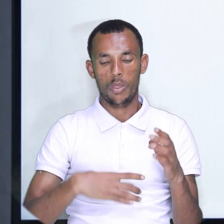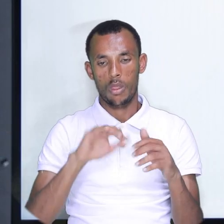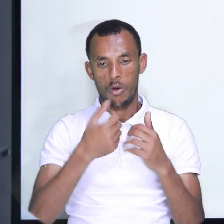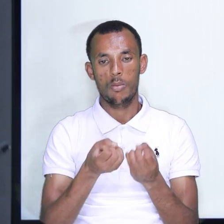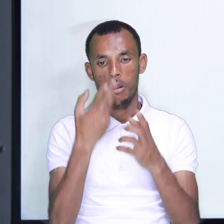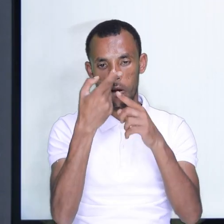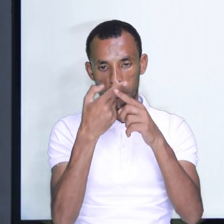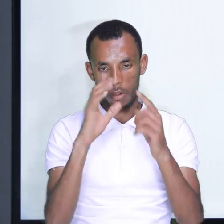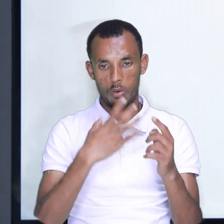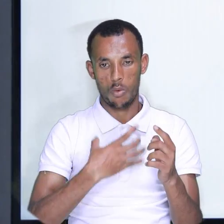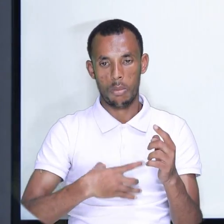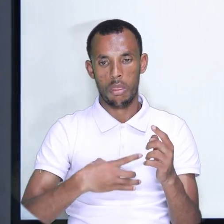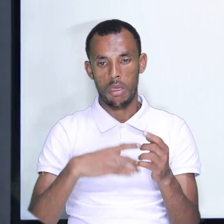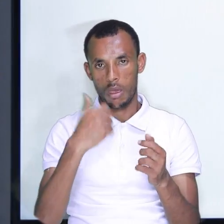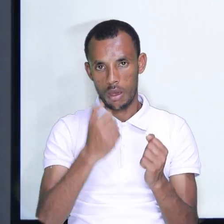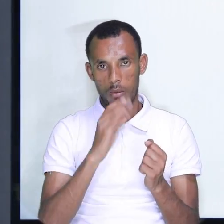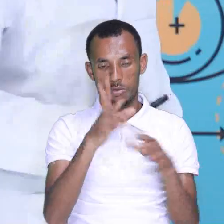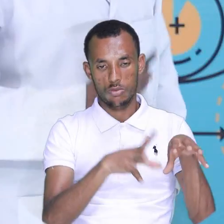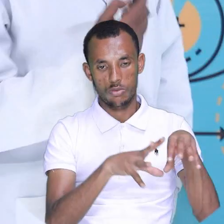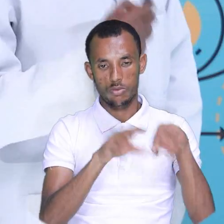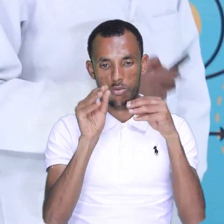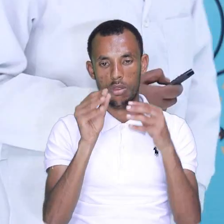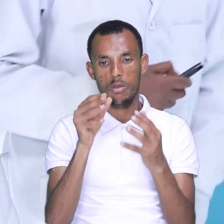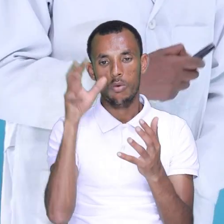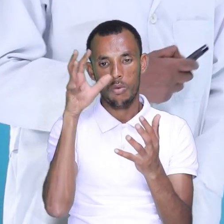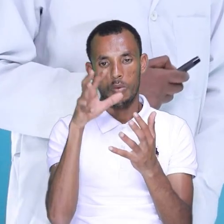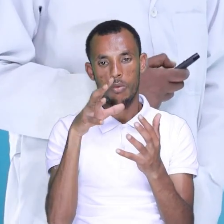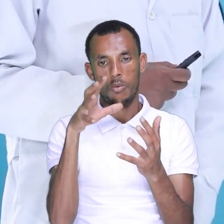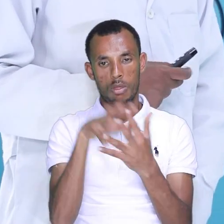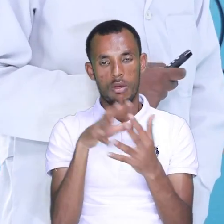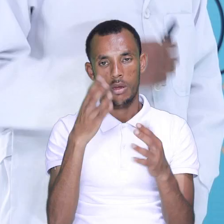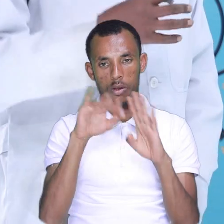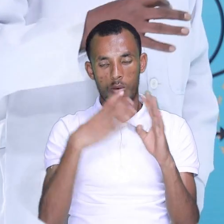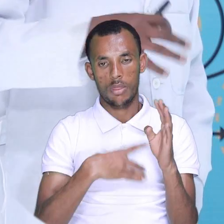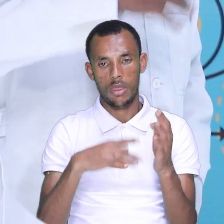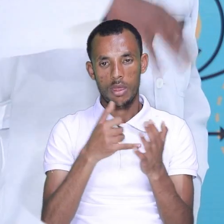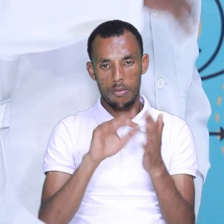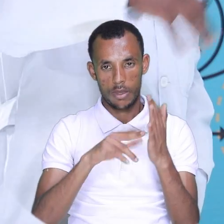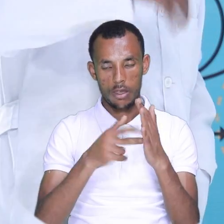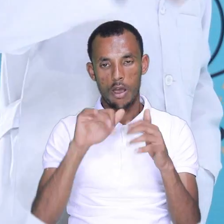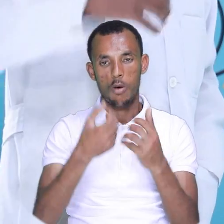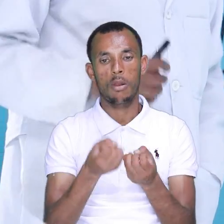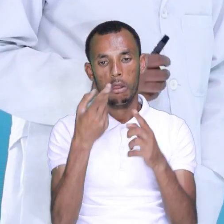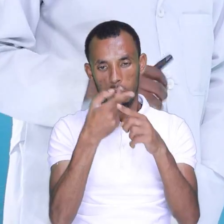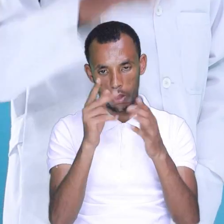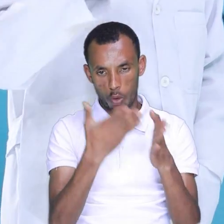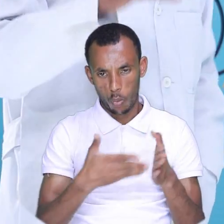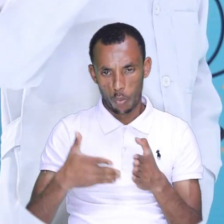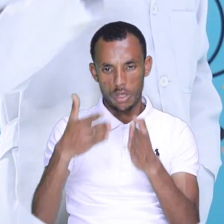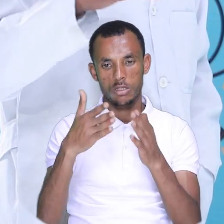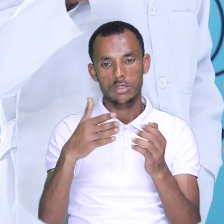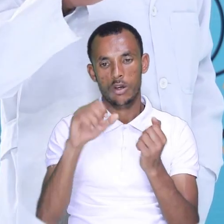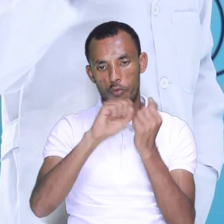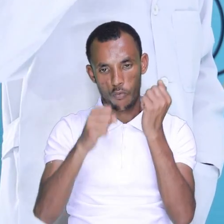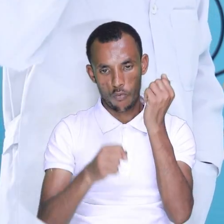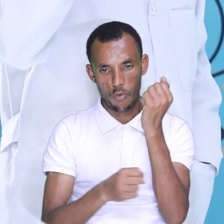How many different committees can be formed containing 2 students? That means, in how many different ways can you form